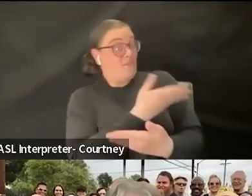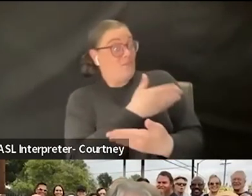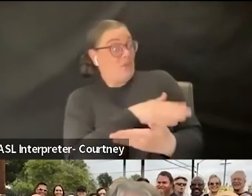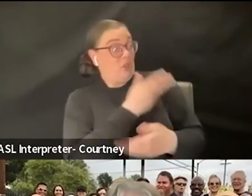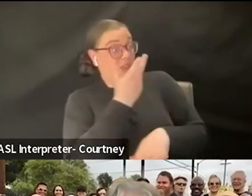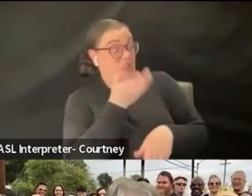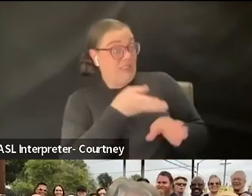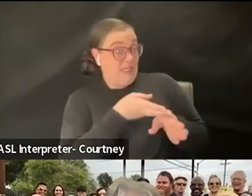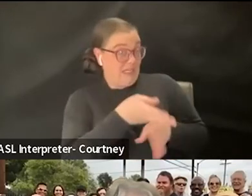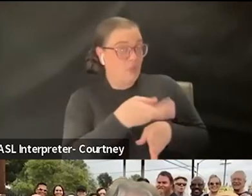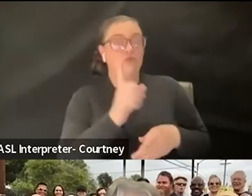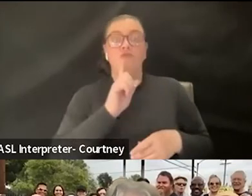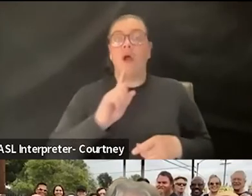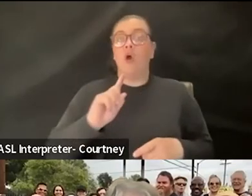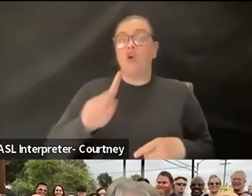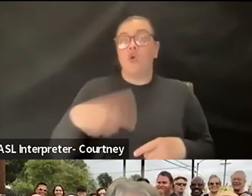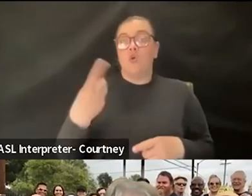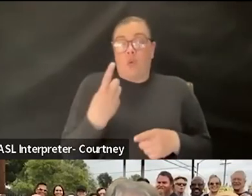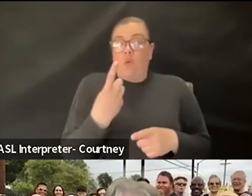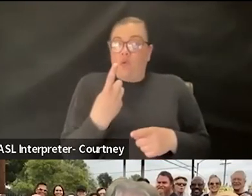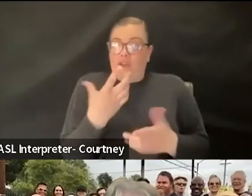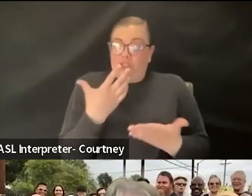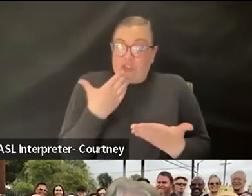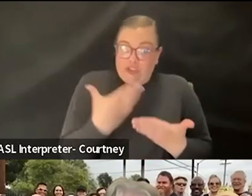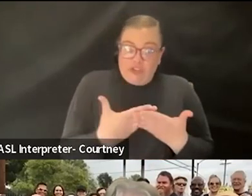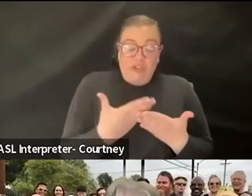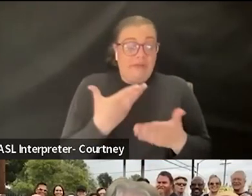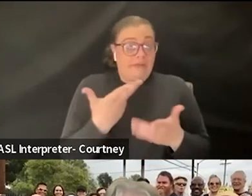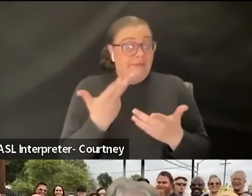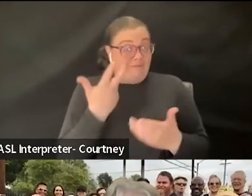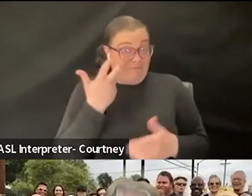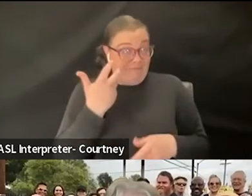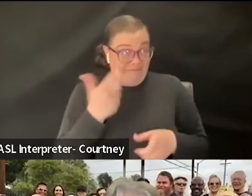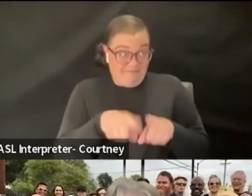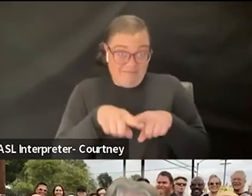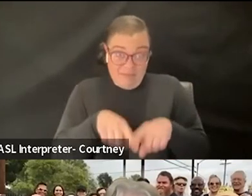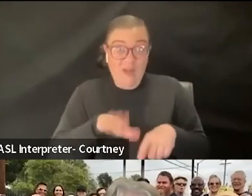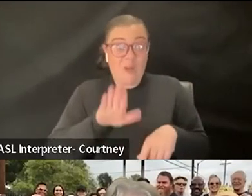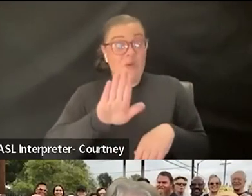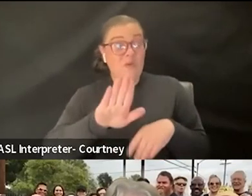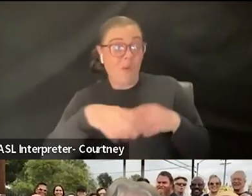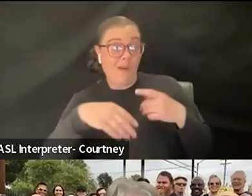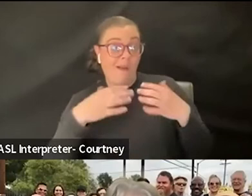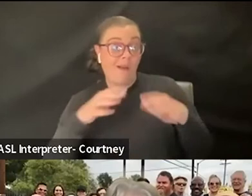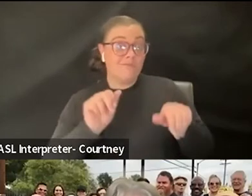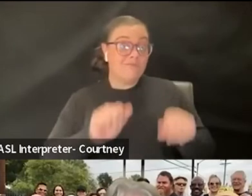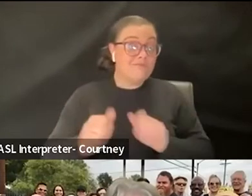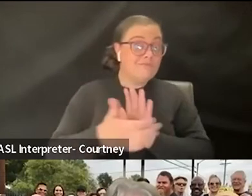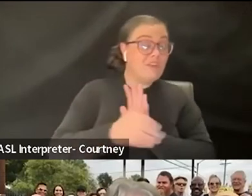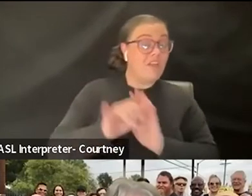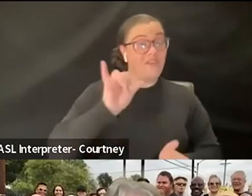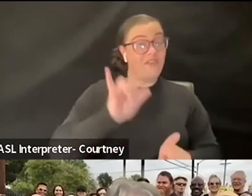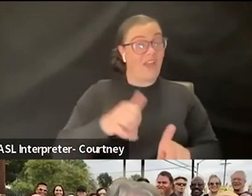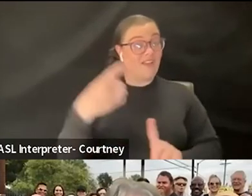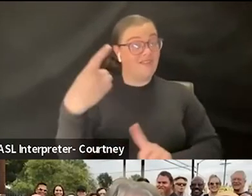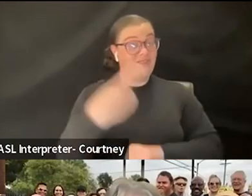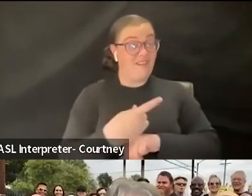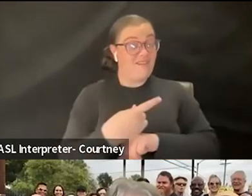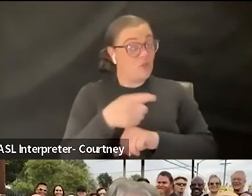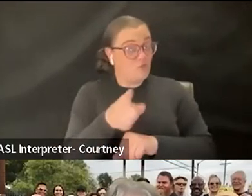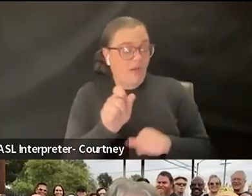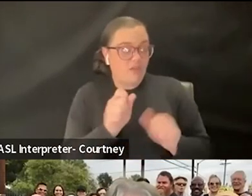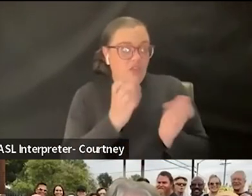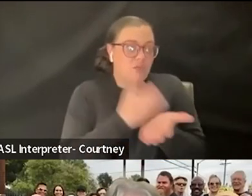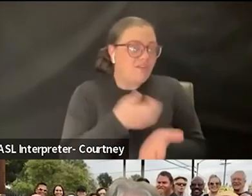got to work really hard in this business. And the fact is that if you, like Amy said, if you have power behind you, if you got